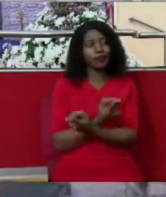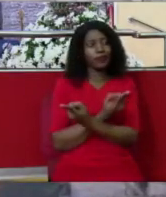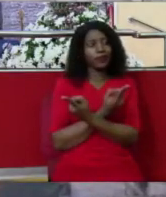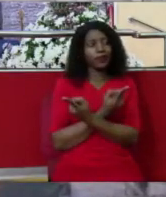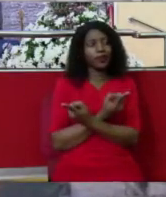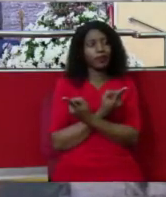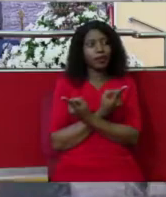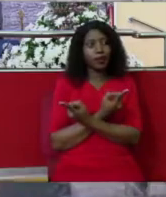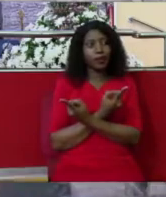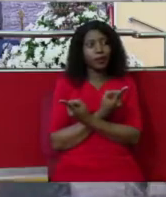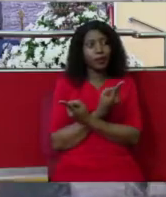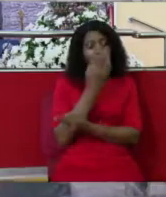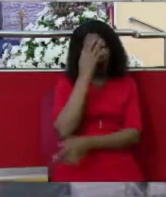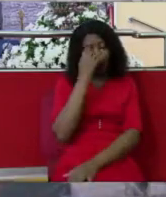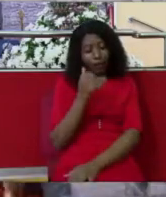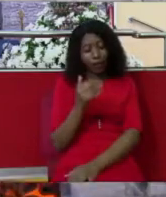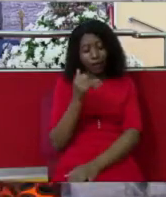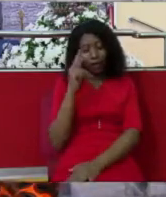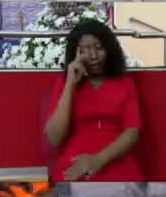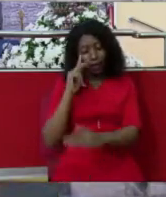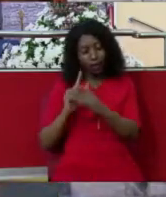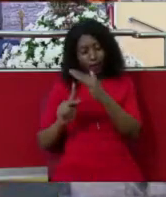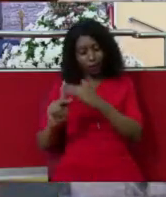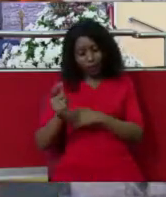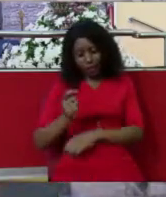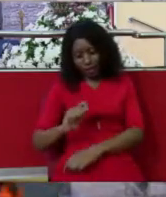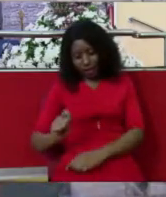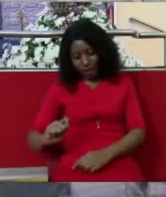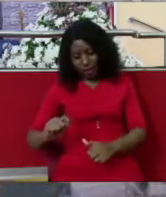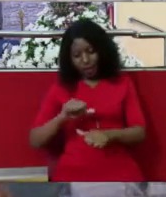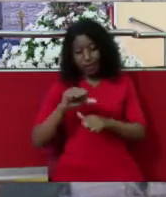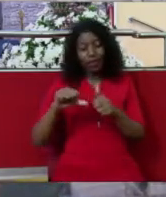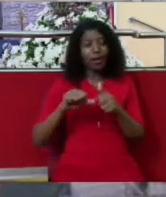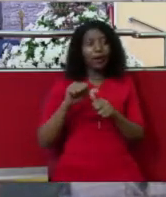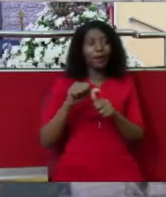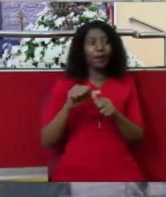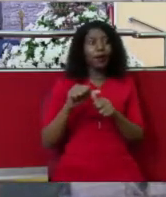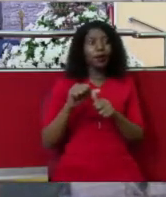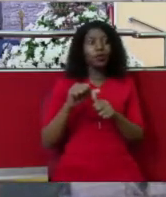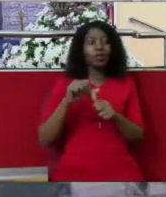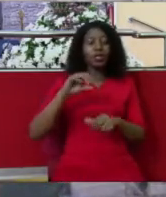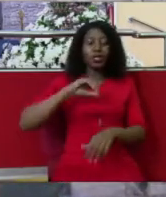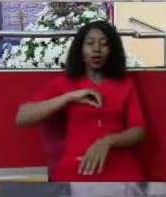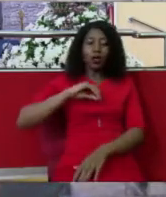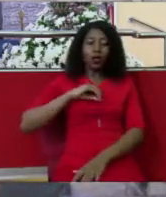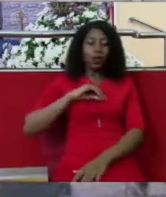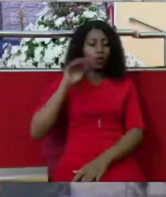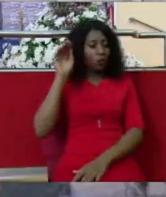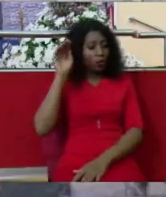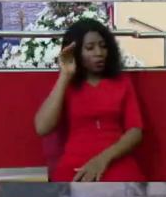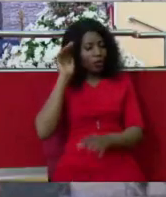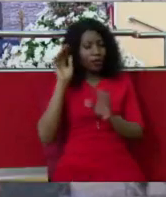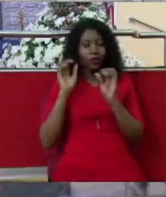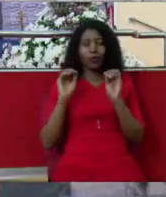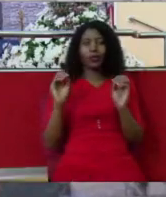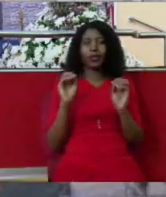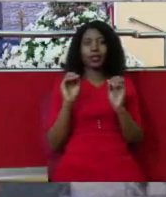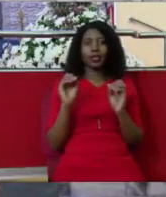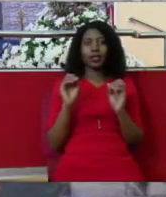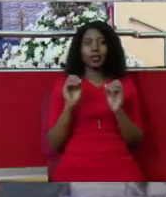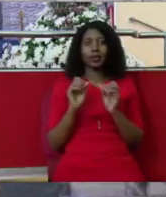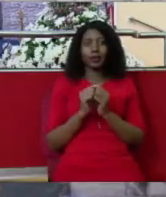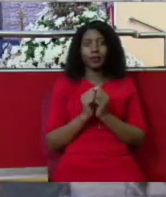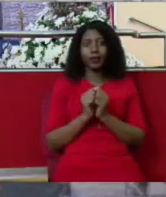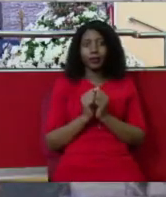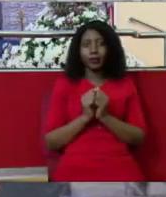na tofauti. Because the prophet is writing about his own disobedience. Kwa sababu yule nabii ananenea kuhusu